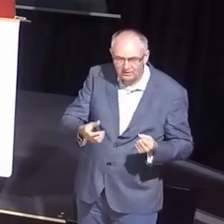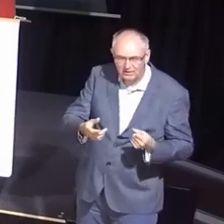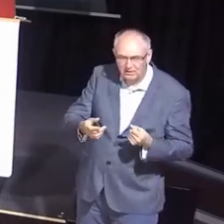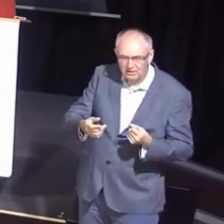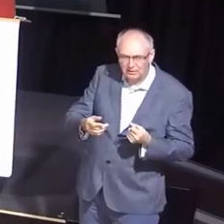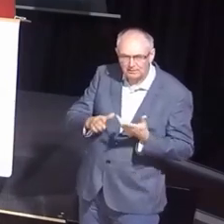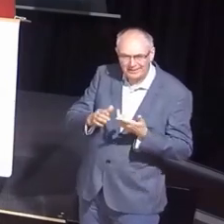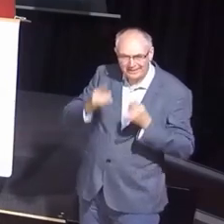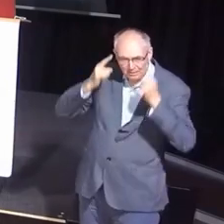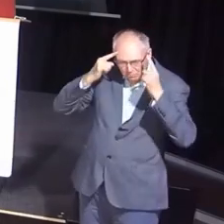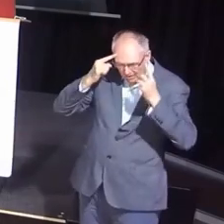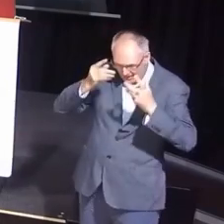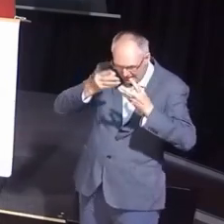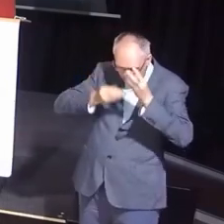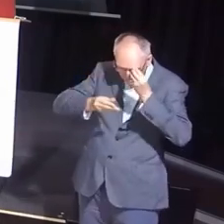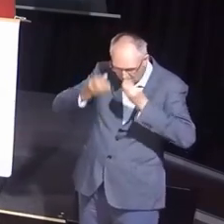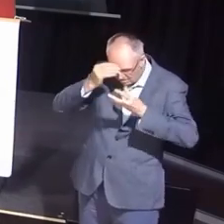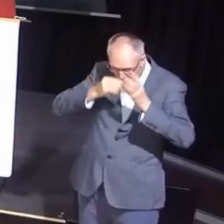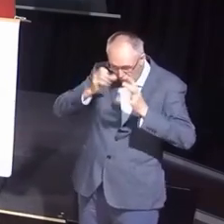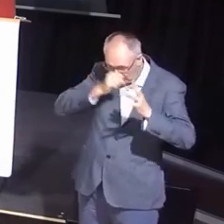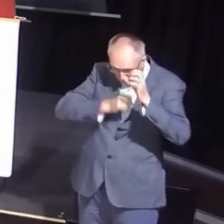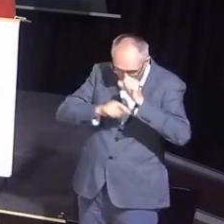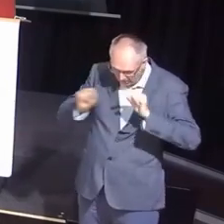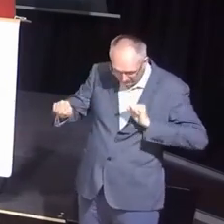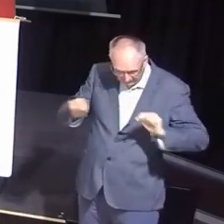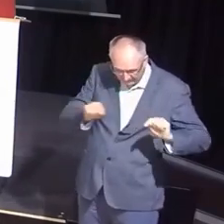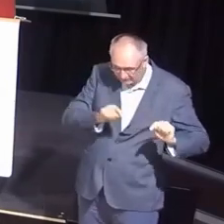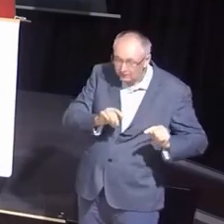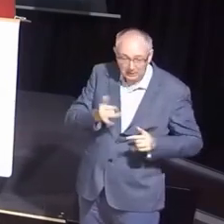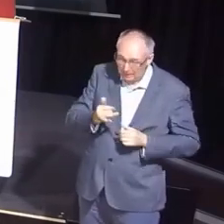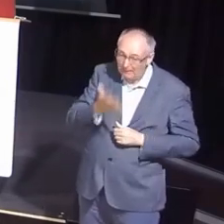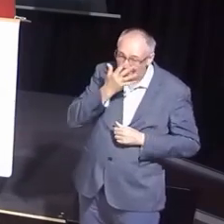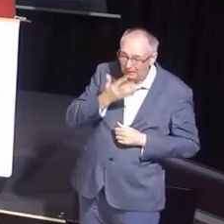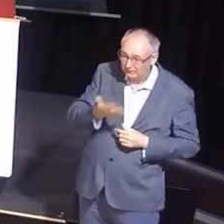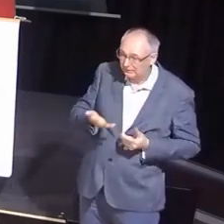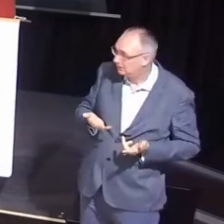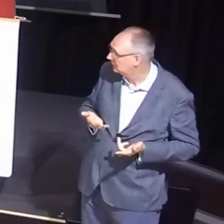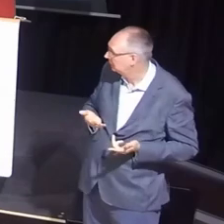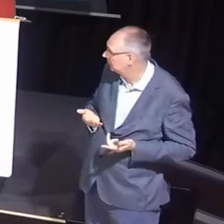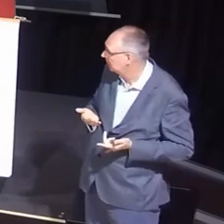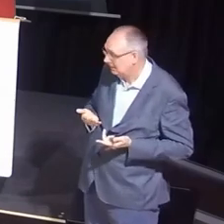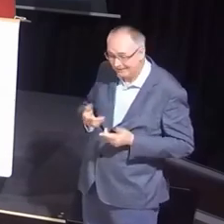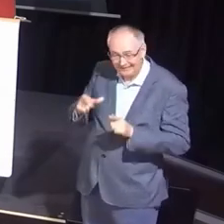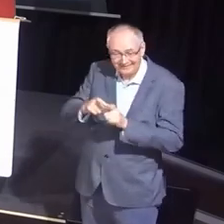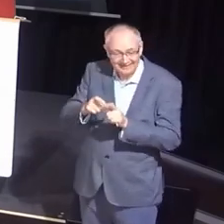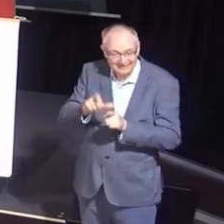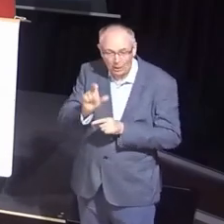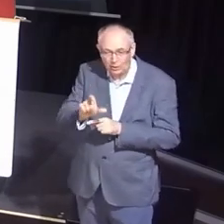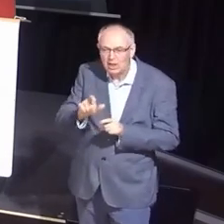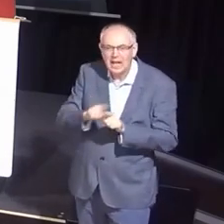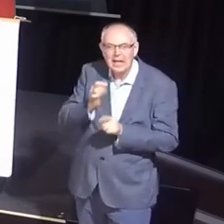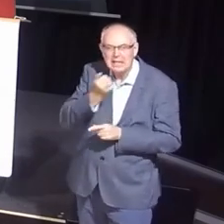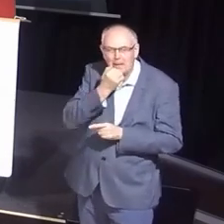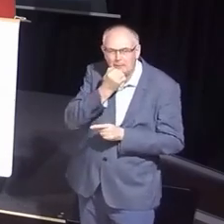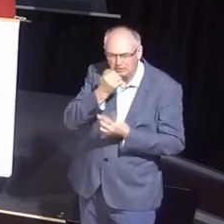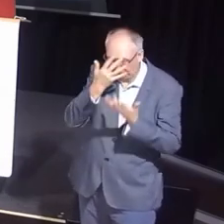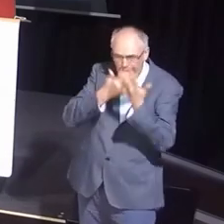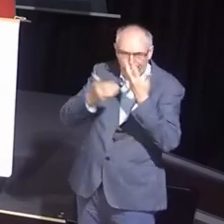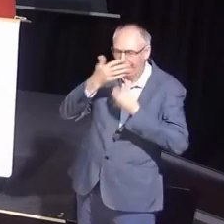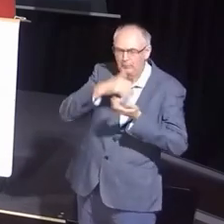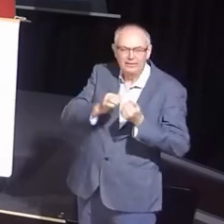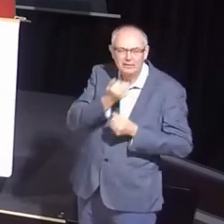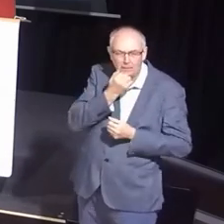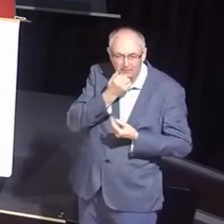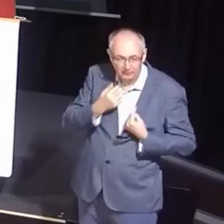of being able to remember certain things, it's embarrassing sometimes. I have dyscalculia, so I always say numbers are nonsense. So for